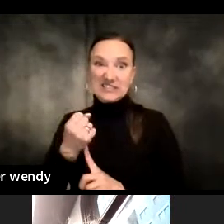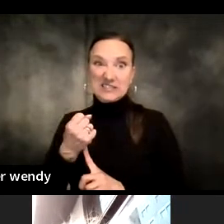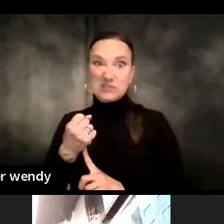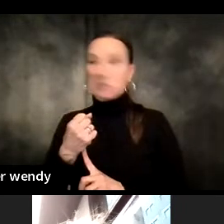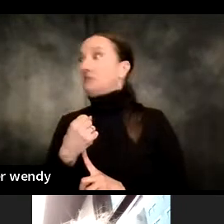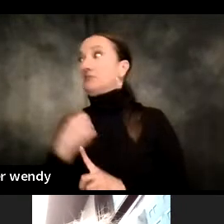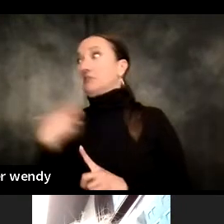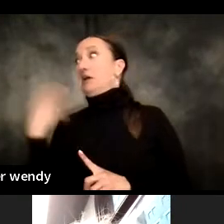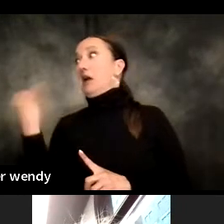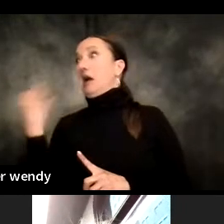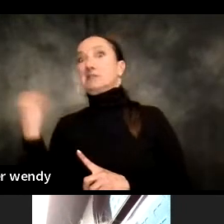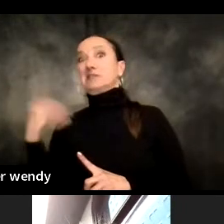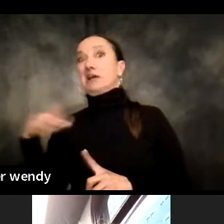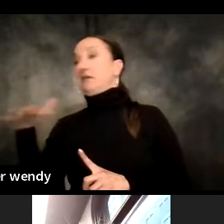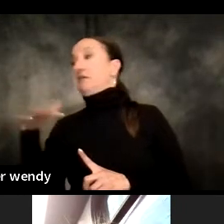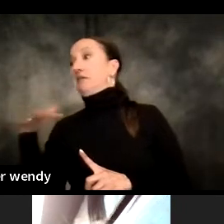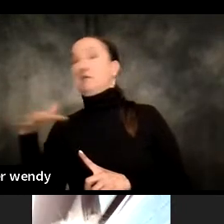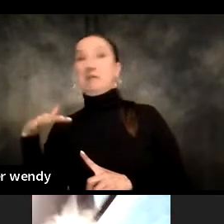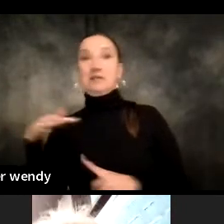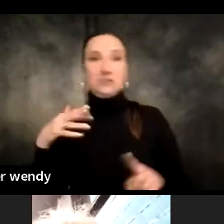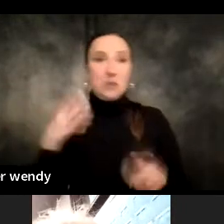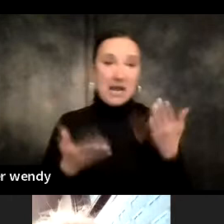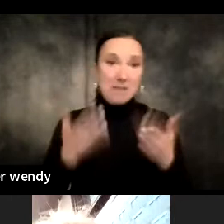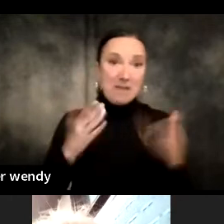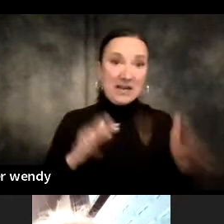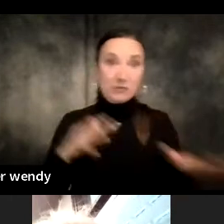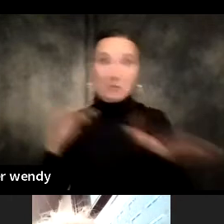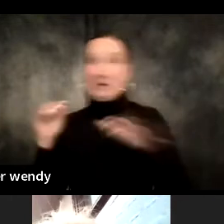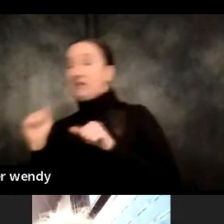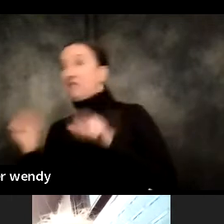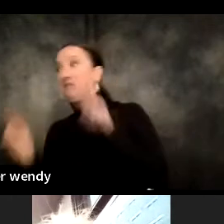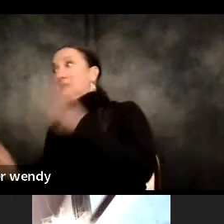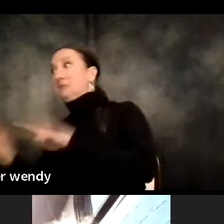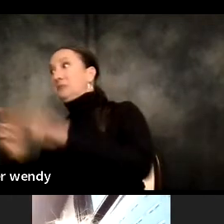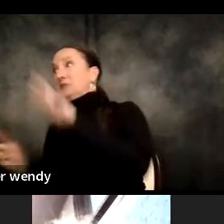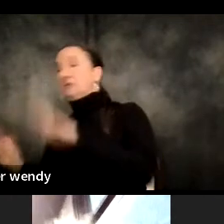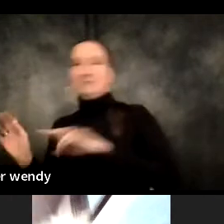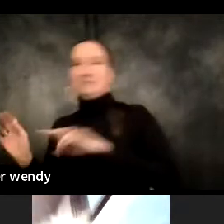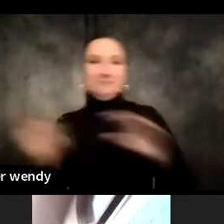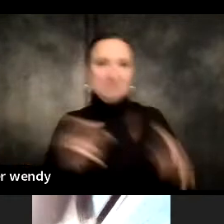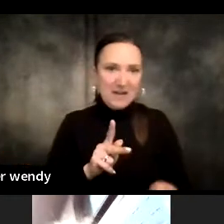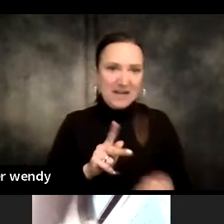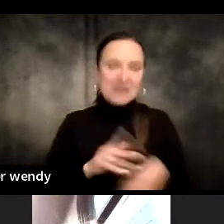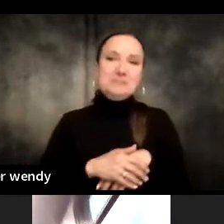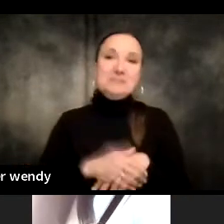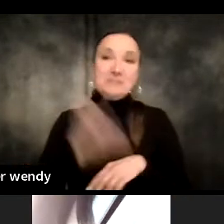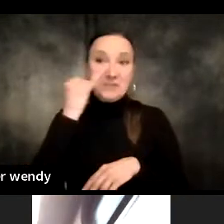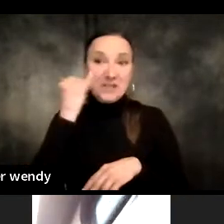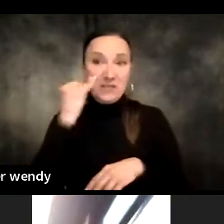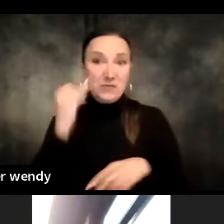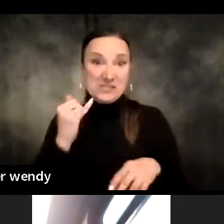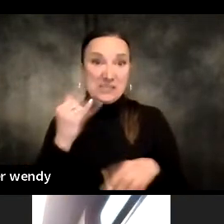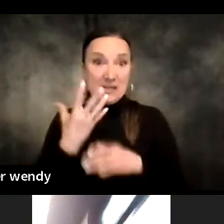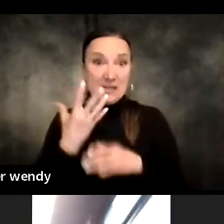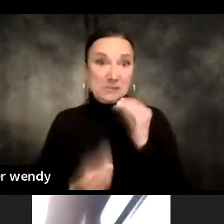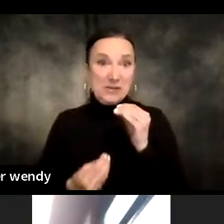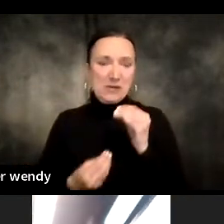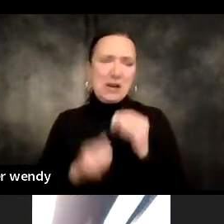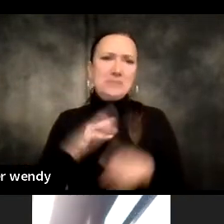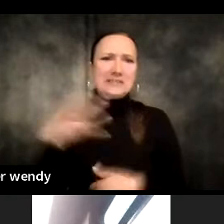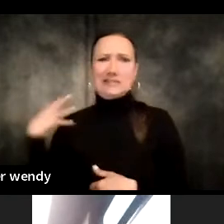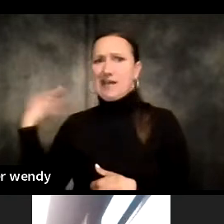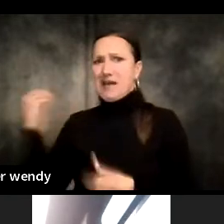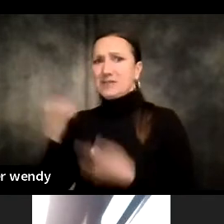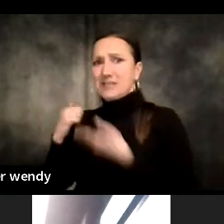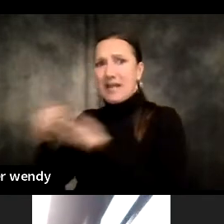local resident here. So I'm actually jumping in and out and going outside and trying to help with that. So if you see me kind of go in and out, that's